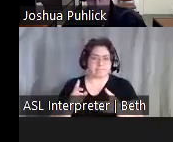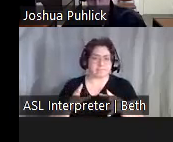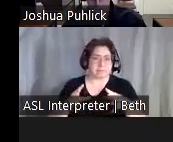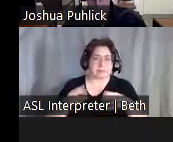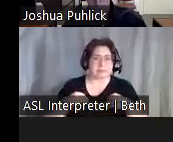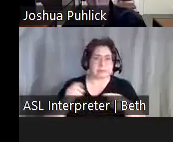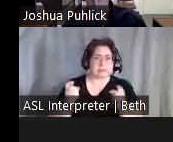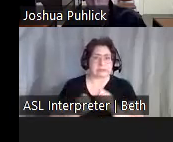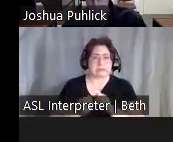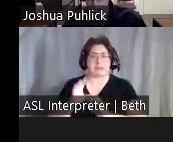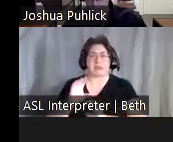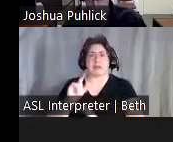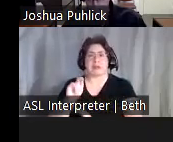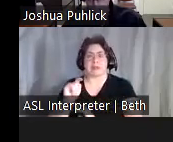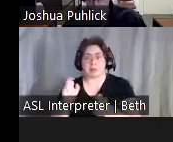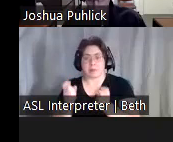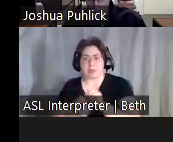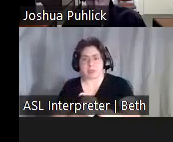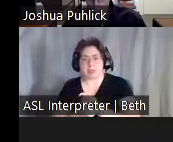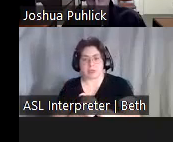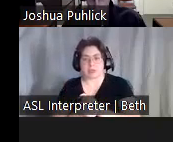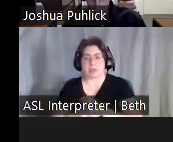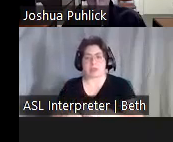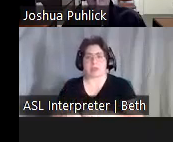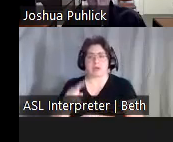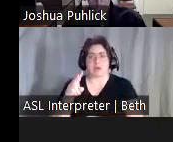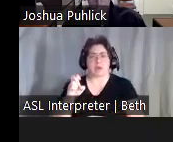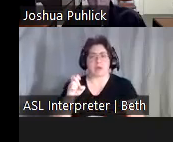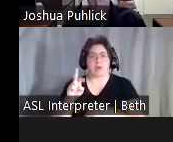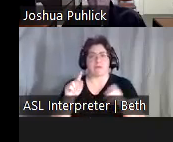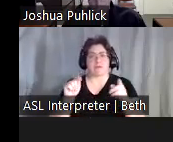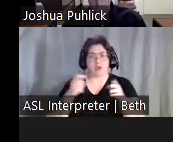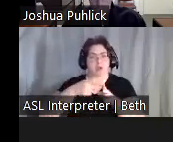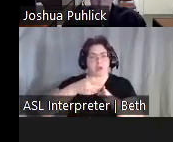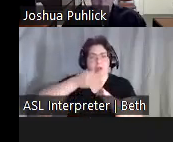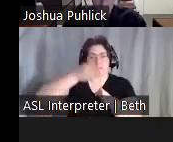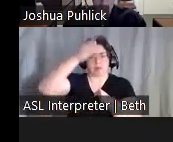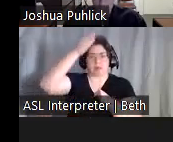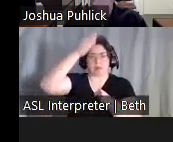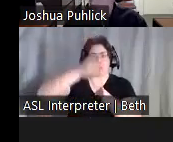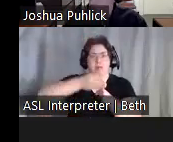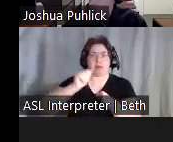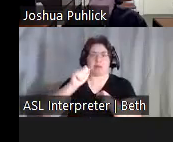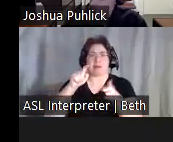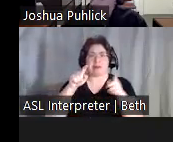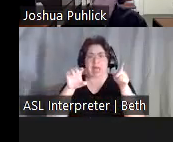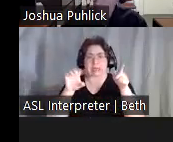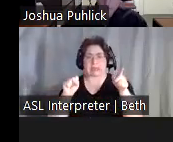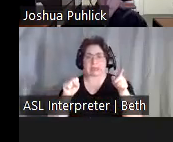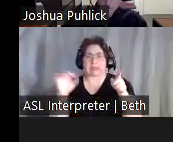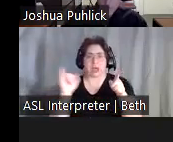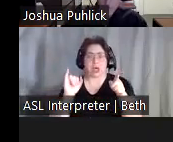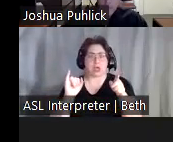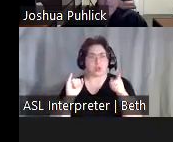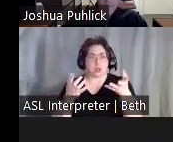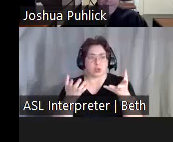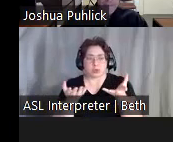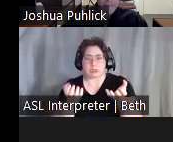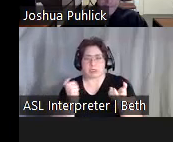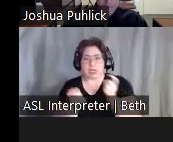desired change, and on that horizontal gradient, how you're going to respond to that change.